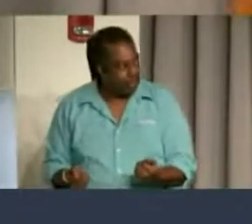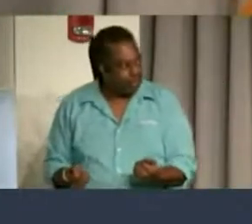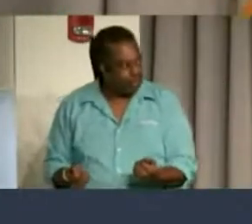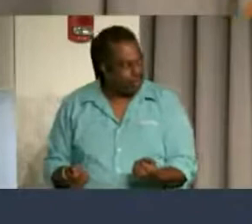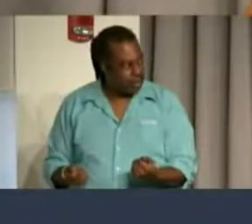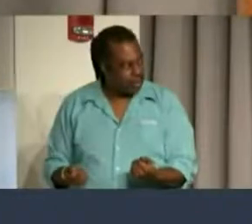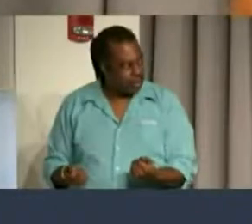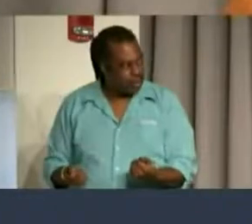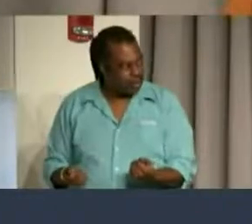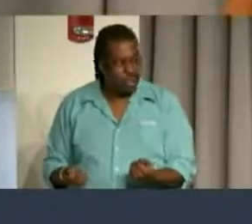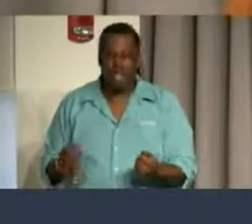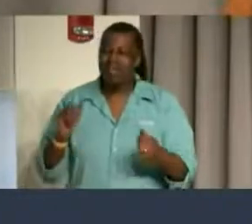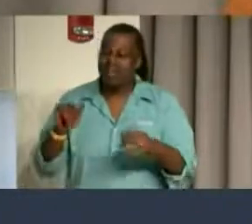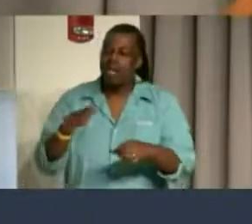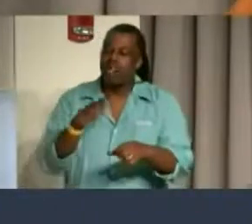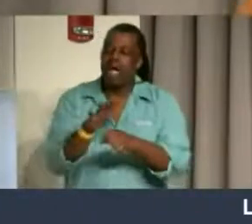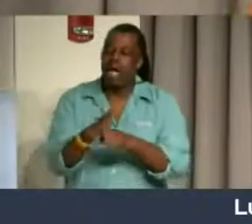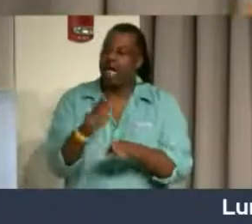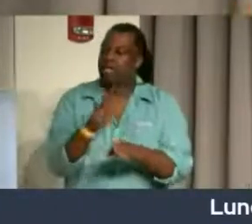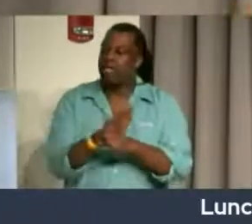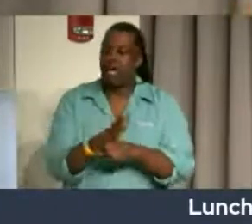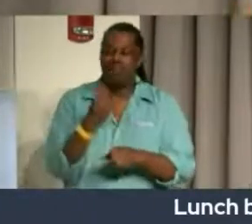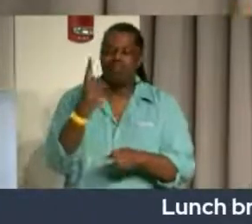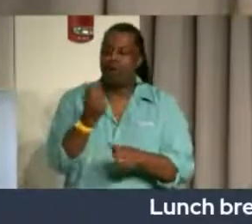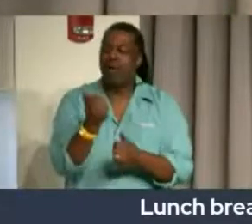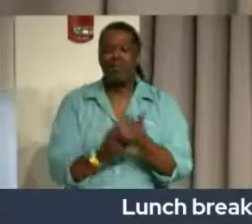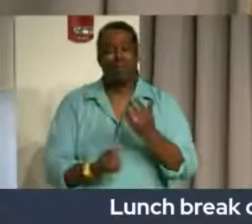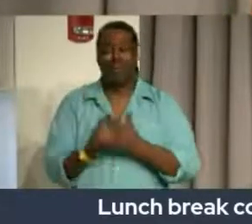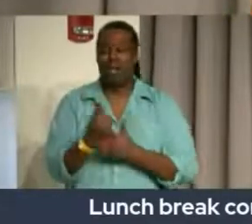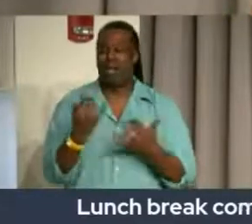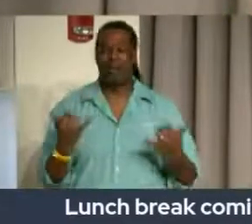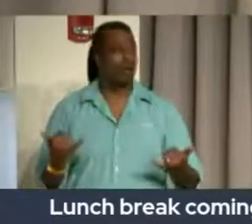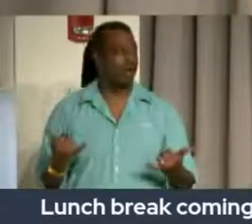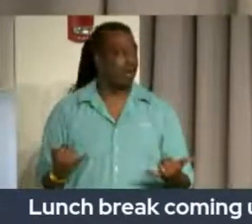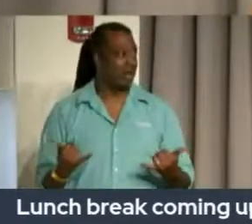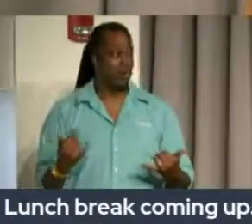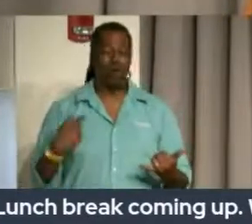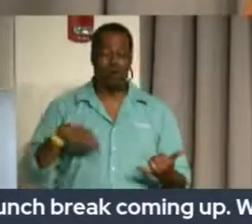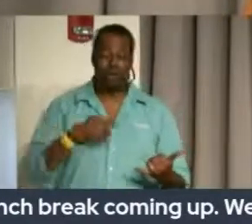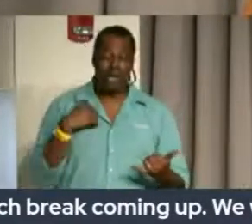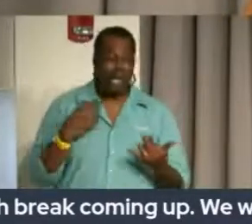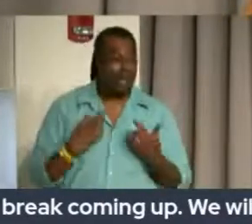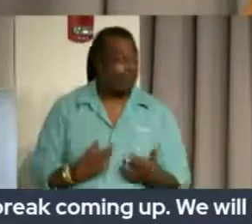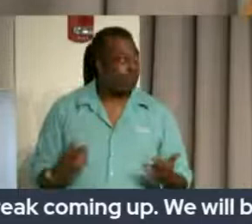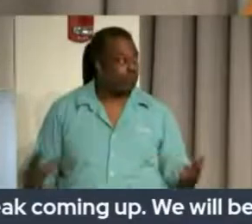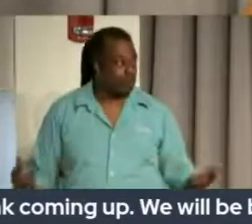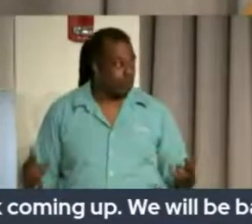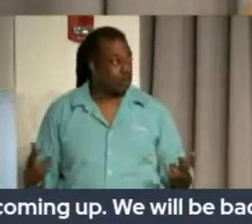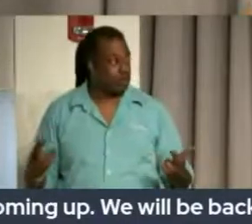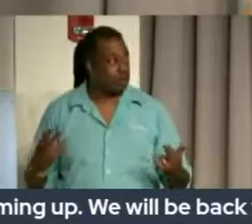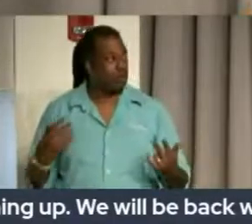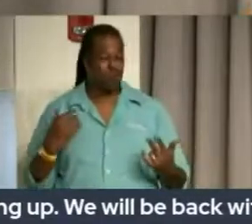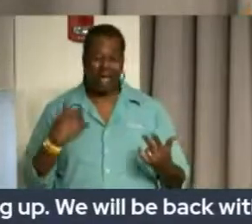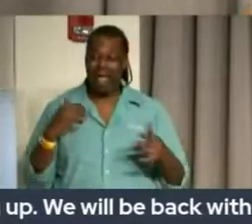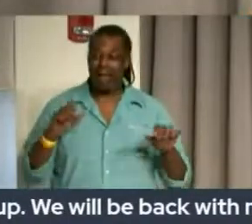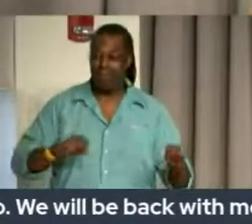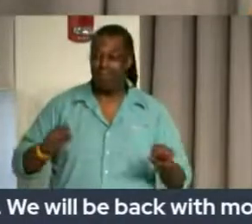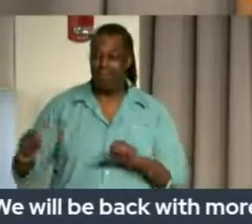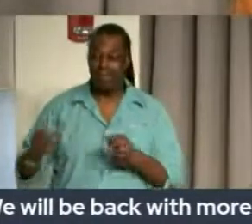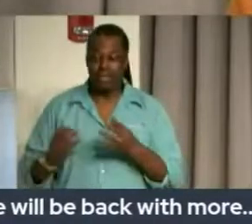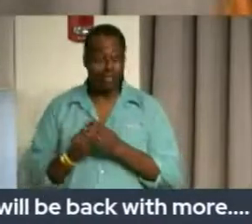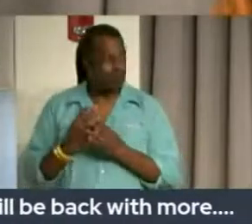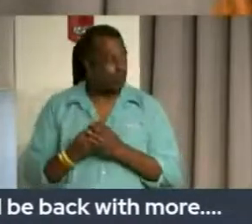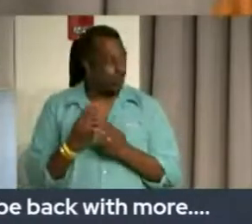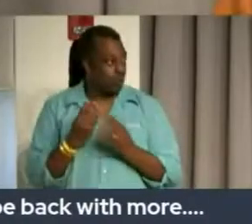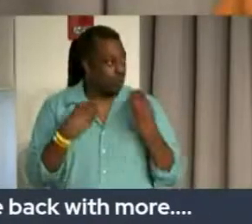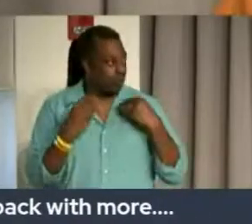it's enough for everybody that's here right now. We have the resources, we have the knowledge to grow the food. We